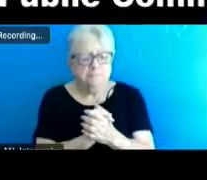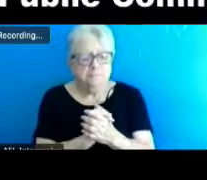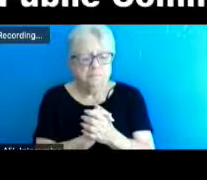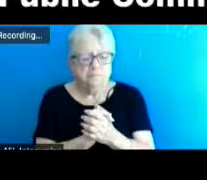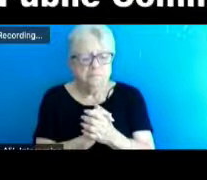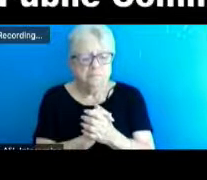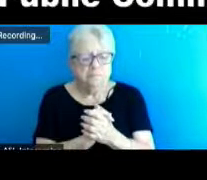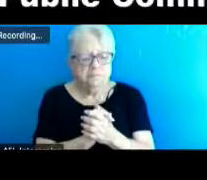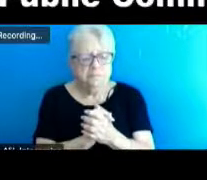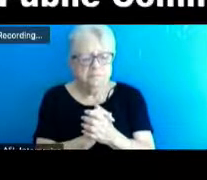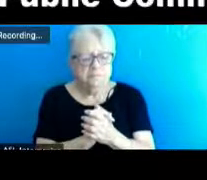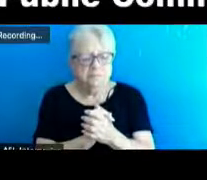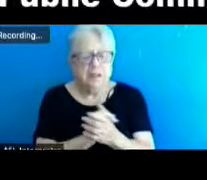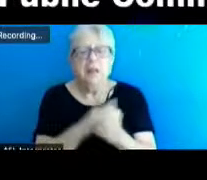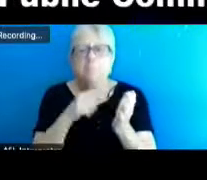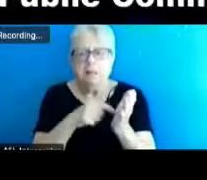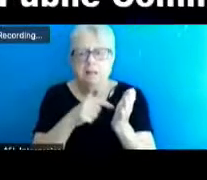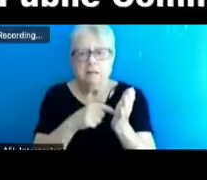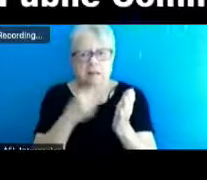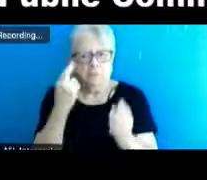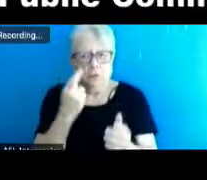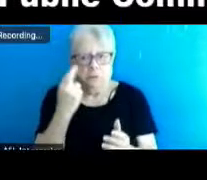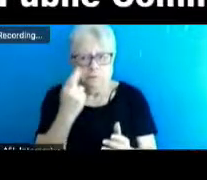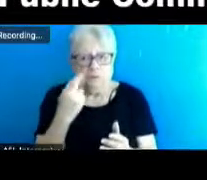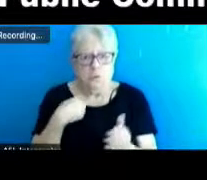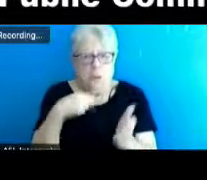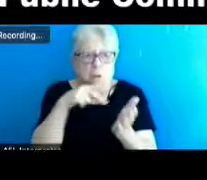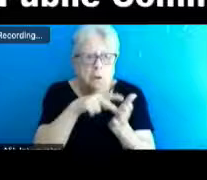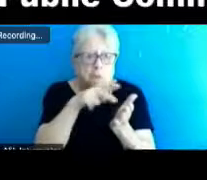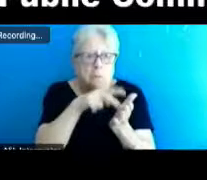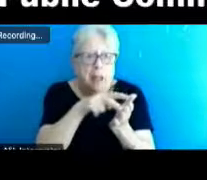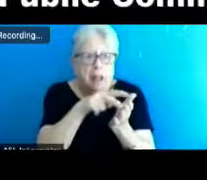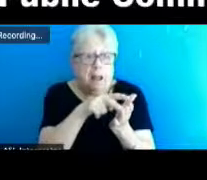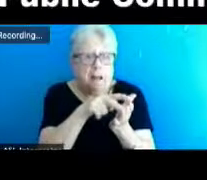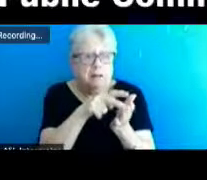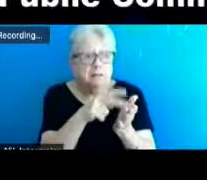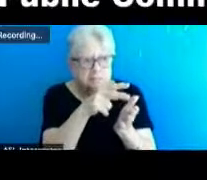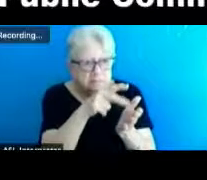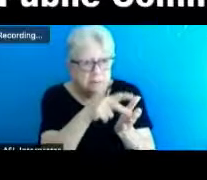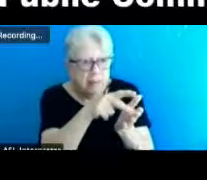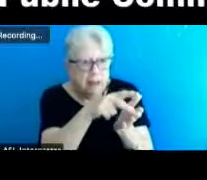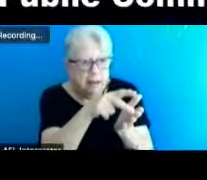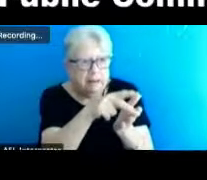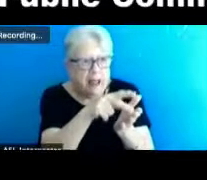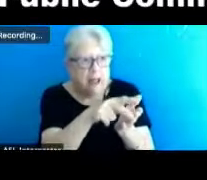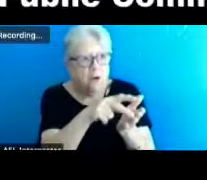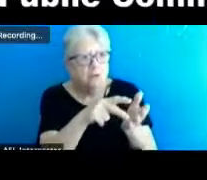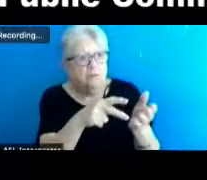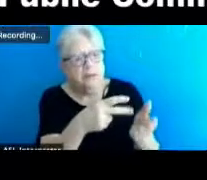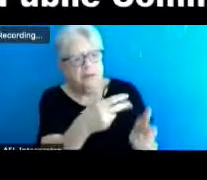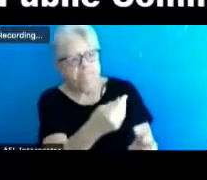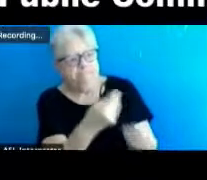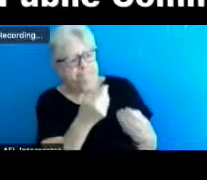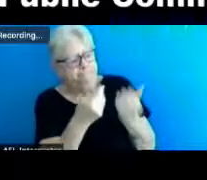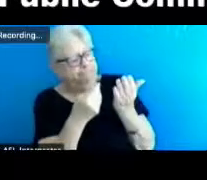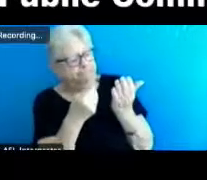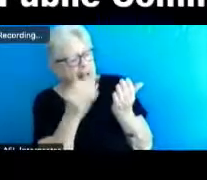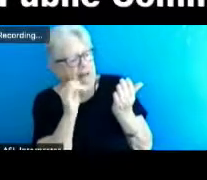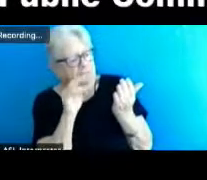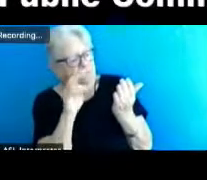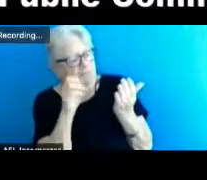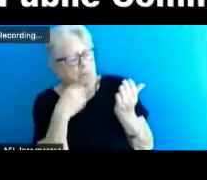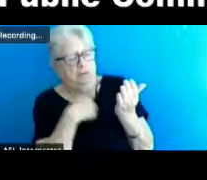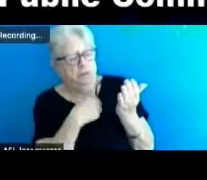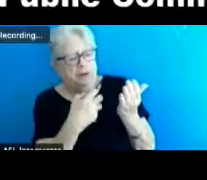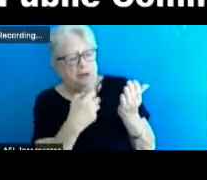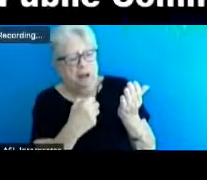billing purposes and for paying the invoices, and so knowing all of the agreements we made in the contract is